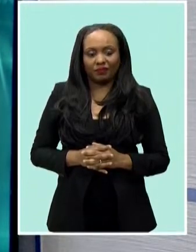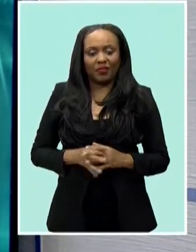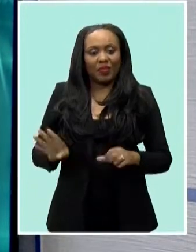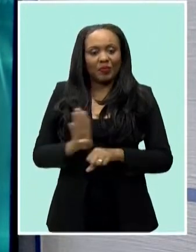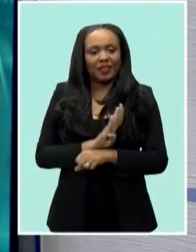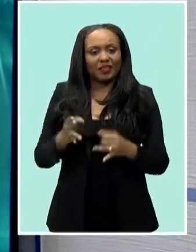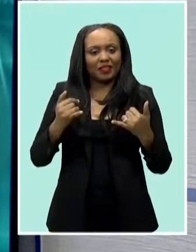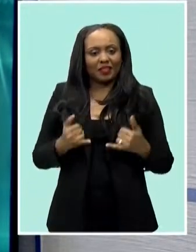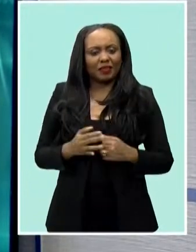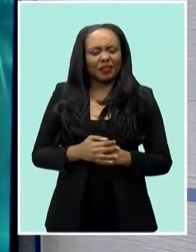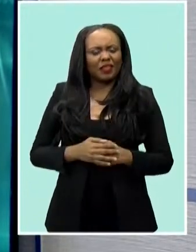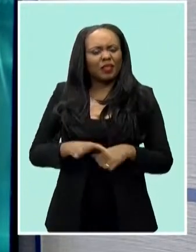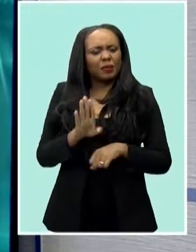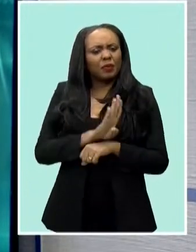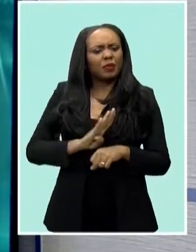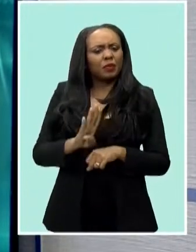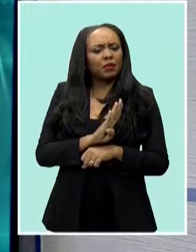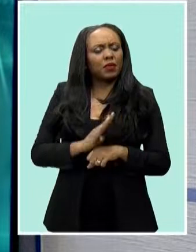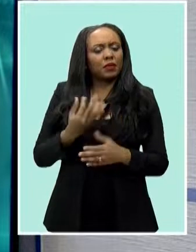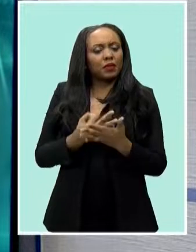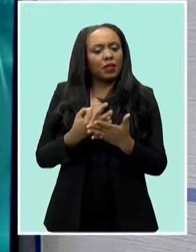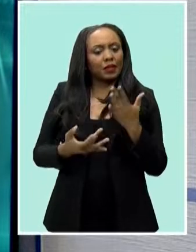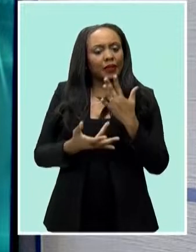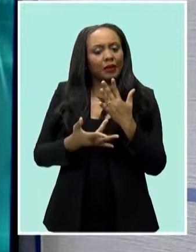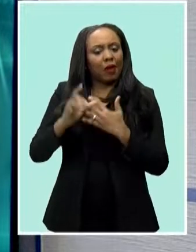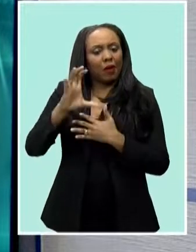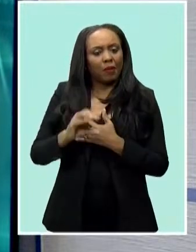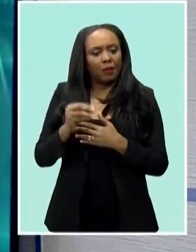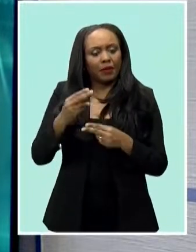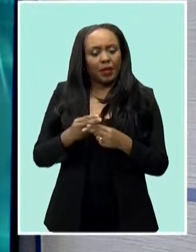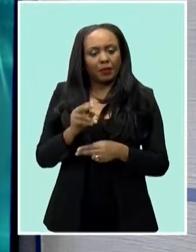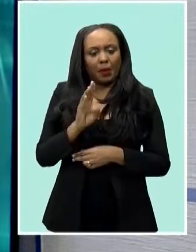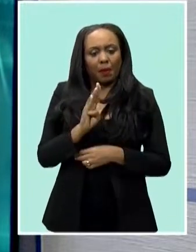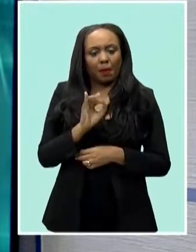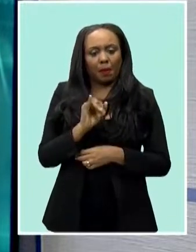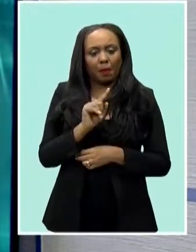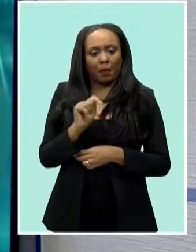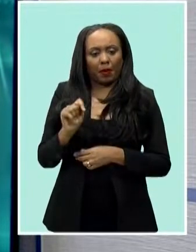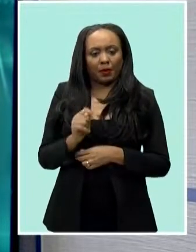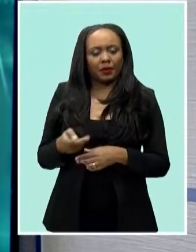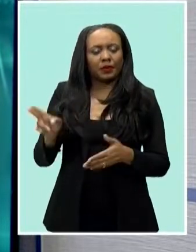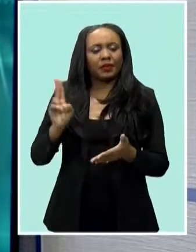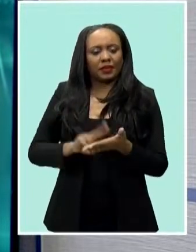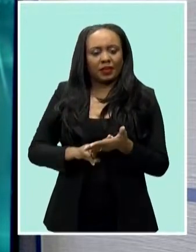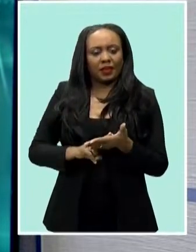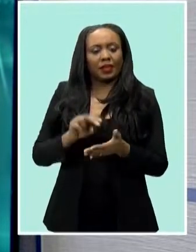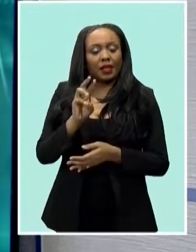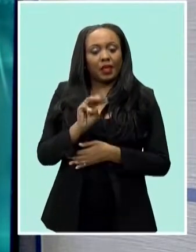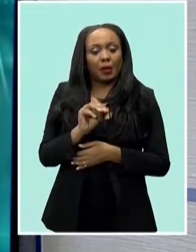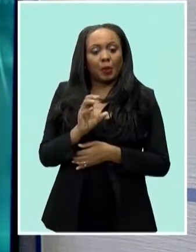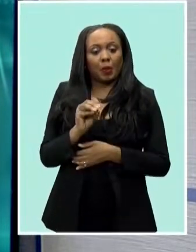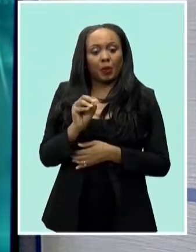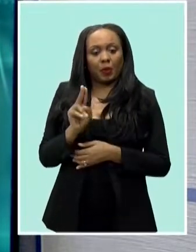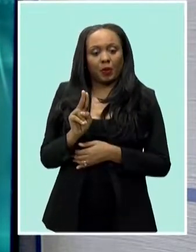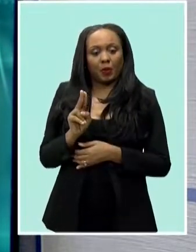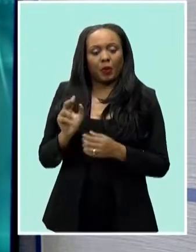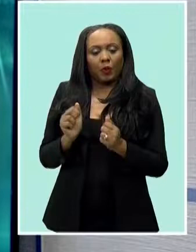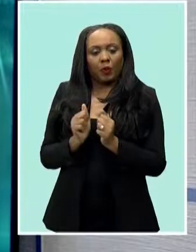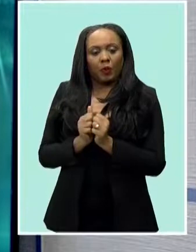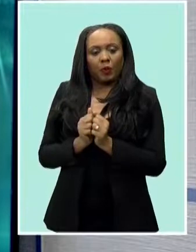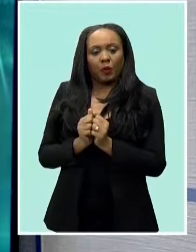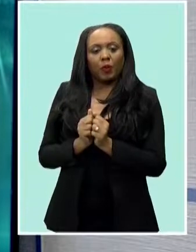In business tonight, the Barbados-based financial technology company has signed a memorandum of understanding with the